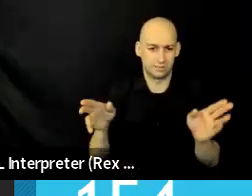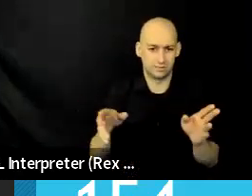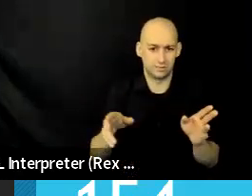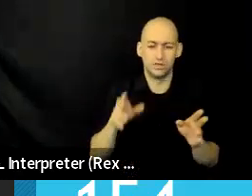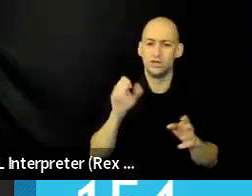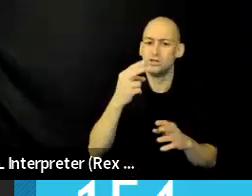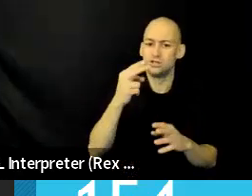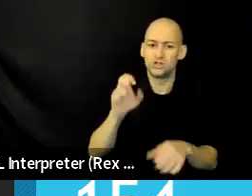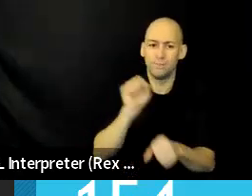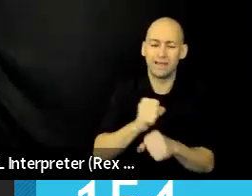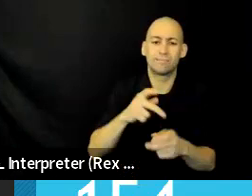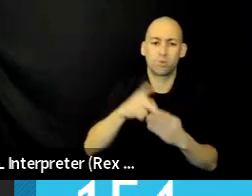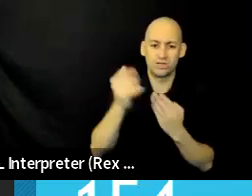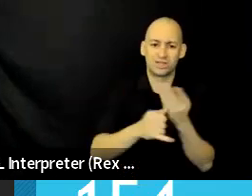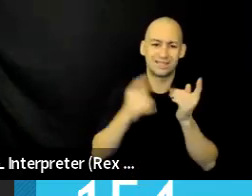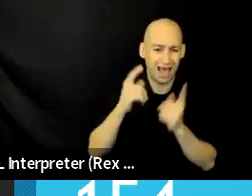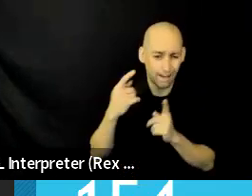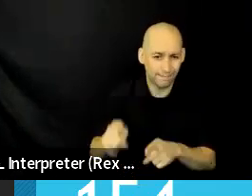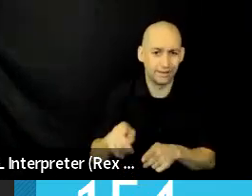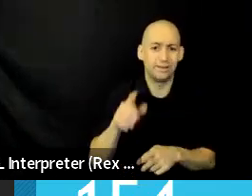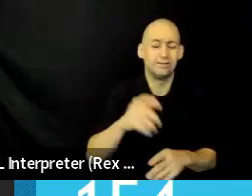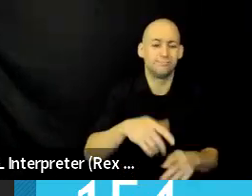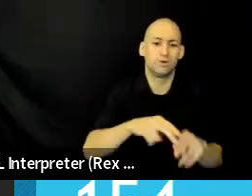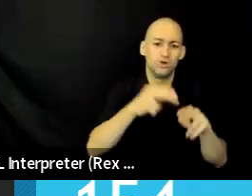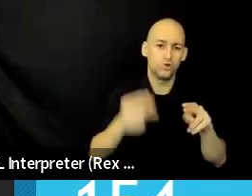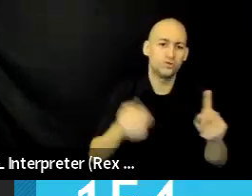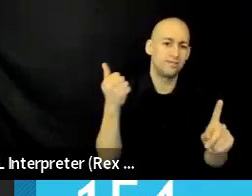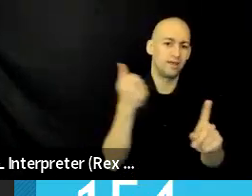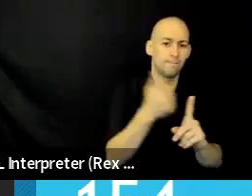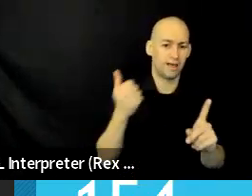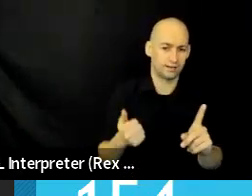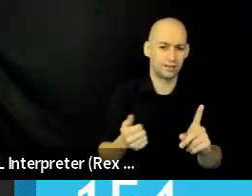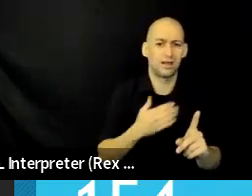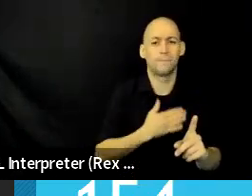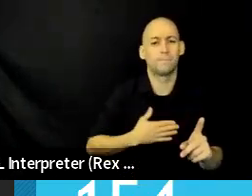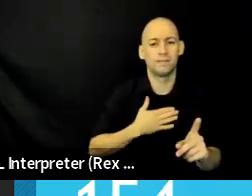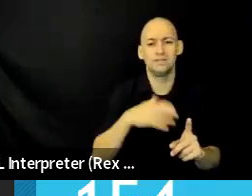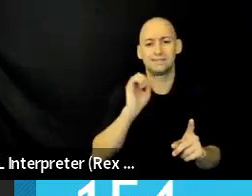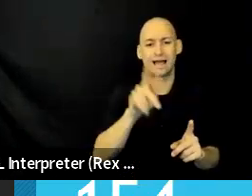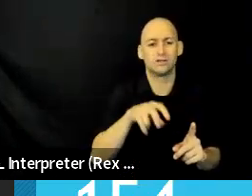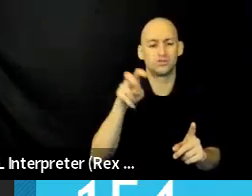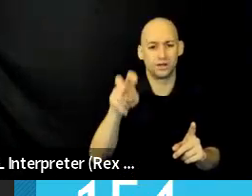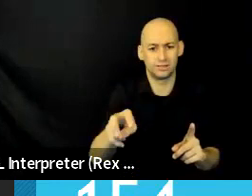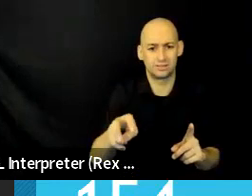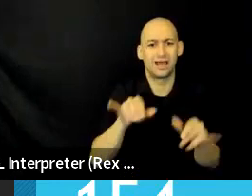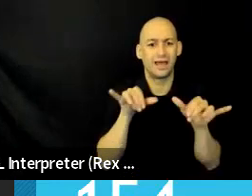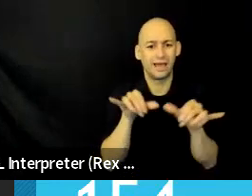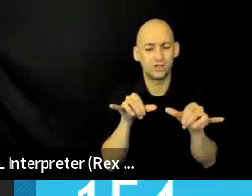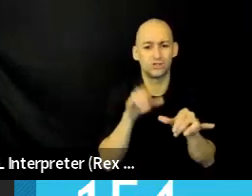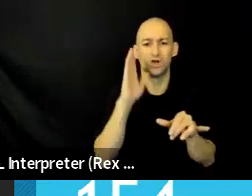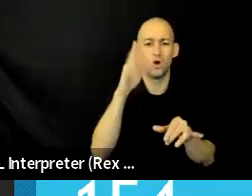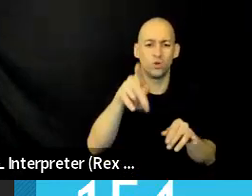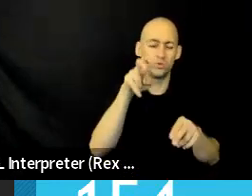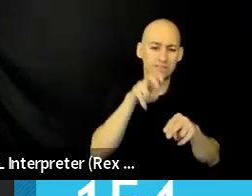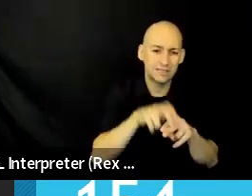makes projects happen. They mitigate impacts and deal with these things. Please, Caltrans engineers, will you sit down